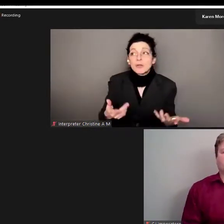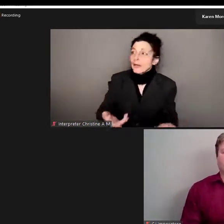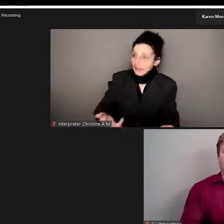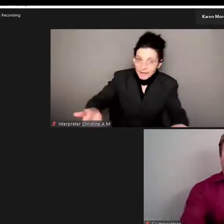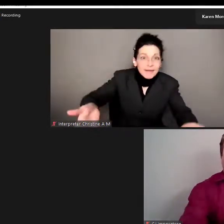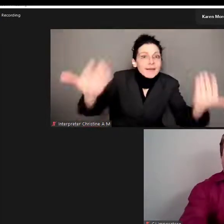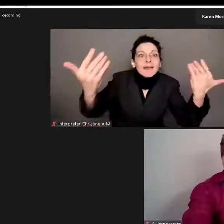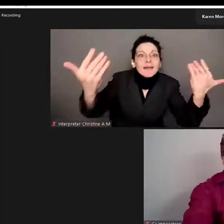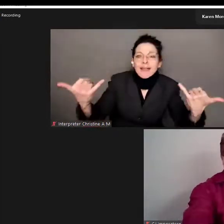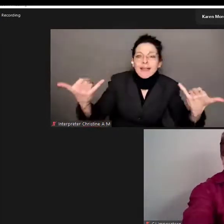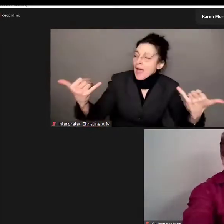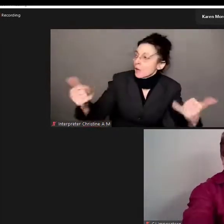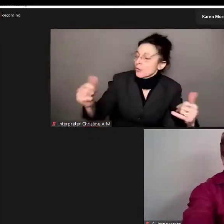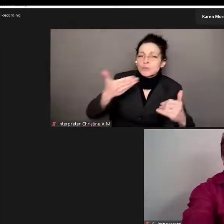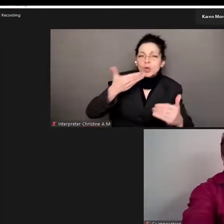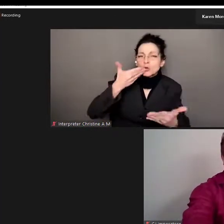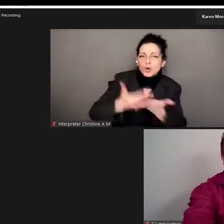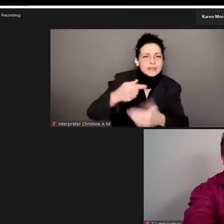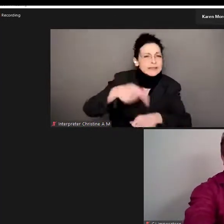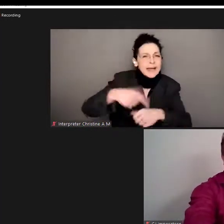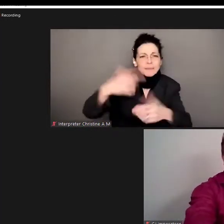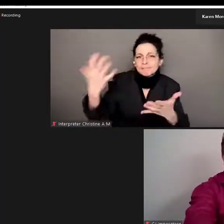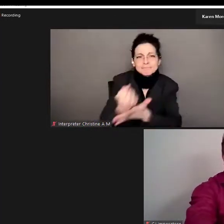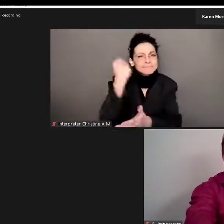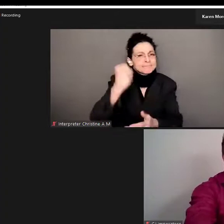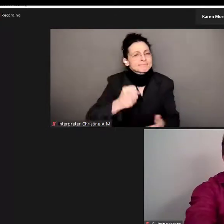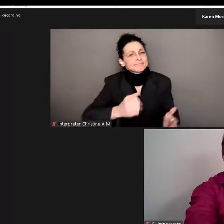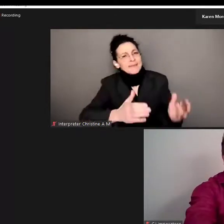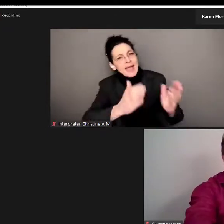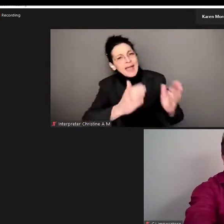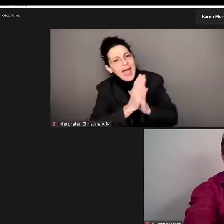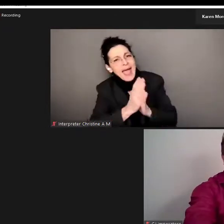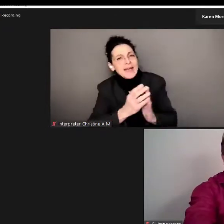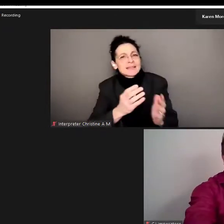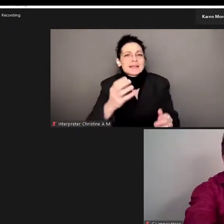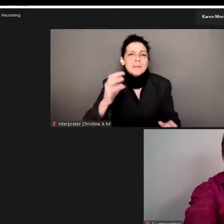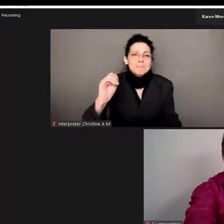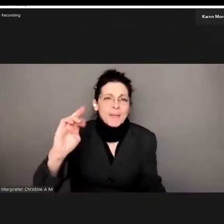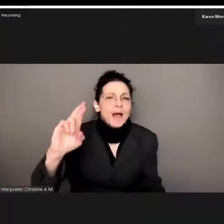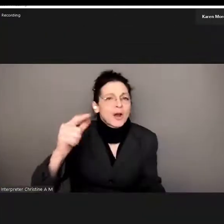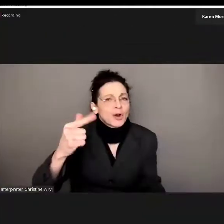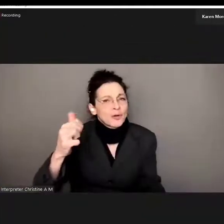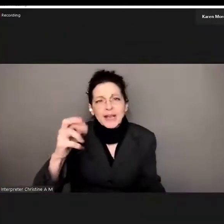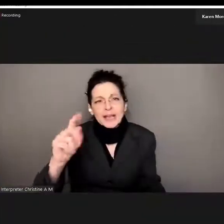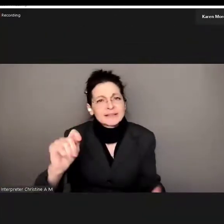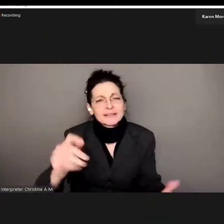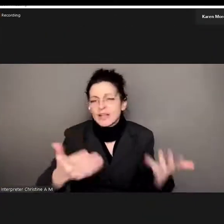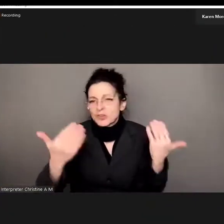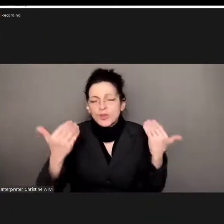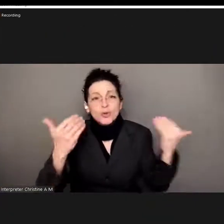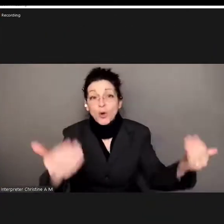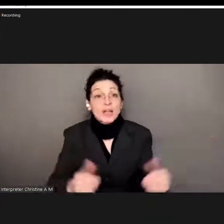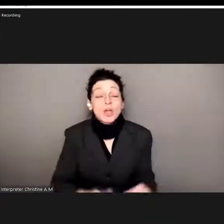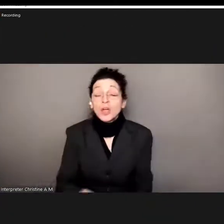things in the chat, I can read them out for you. Alternatively, you can just unmute yourself and go for it.